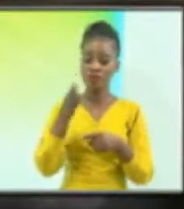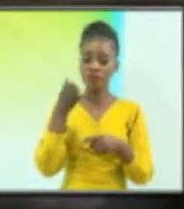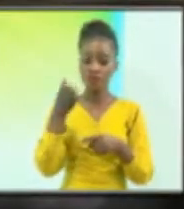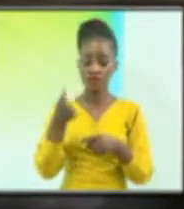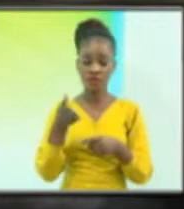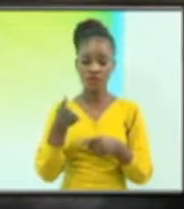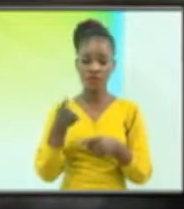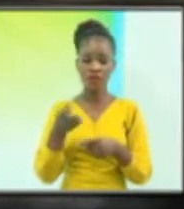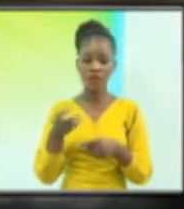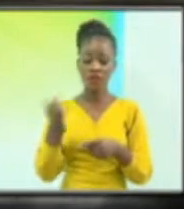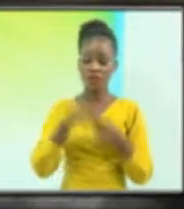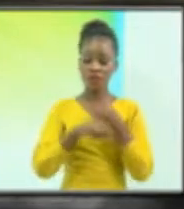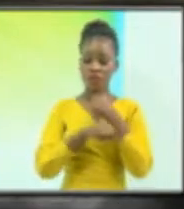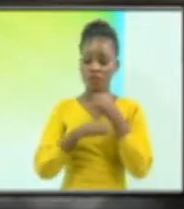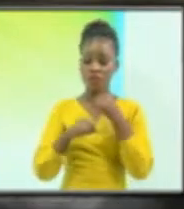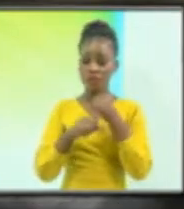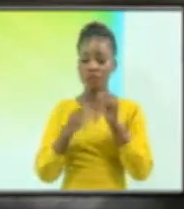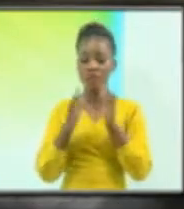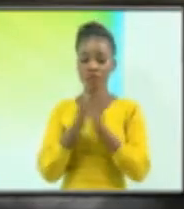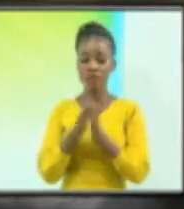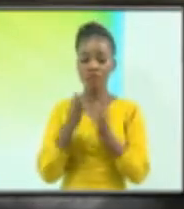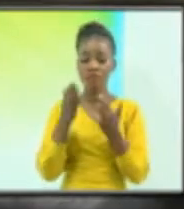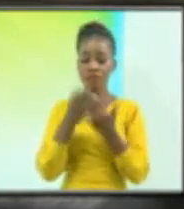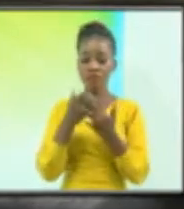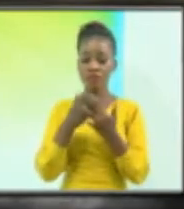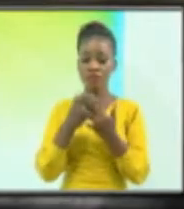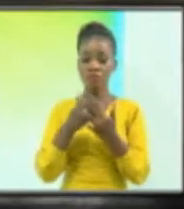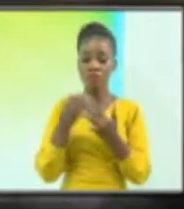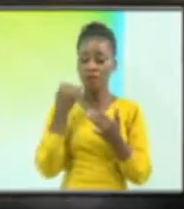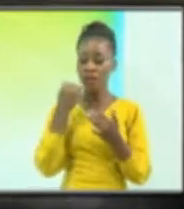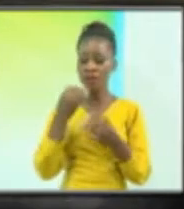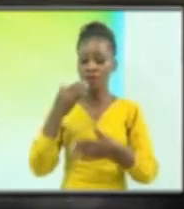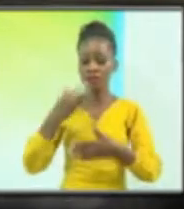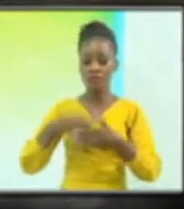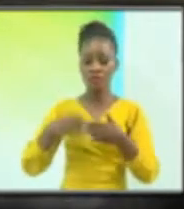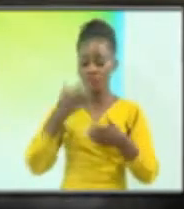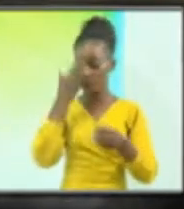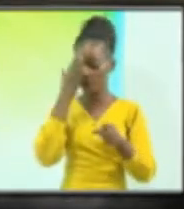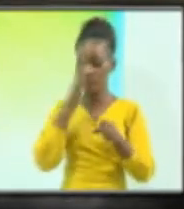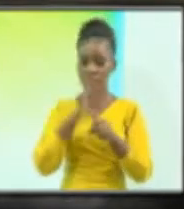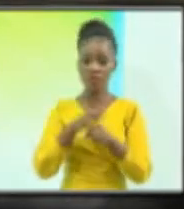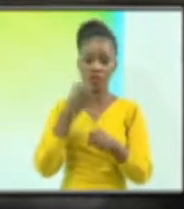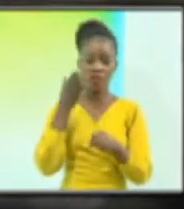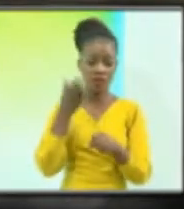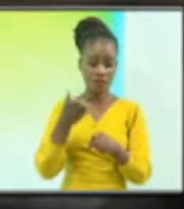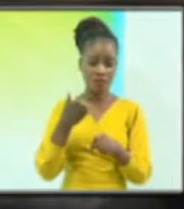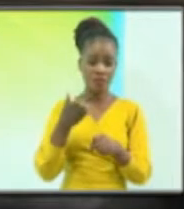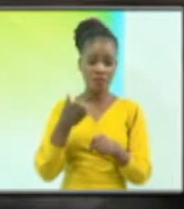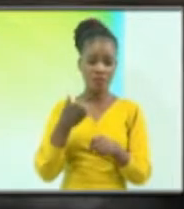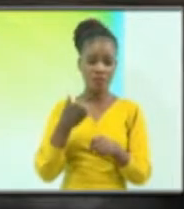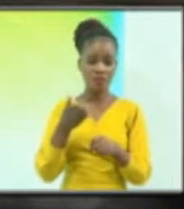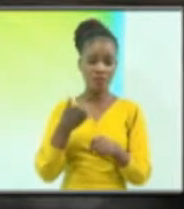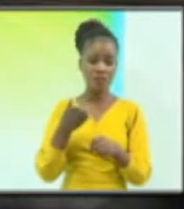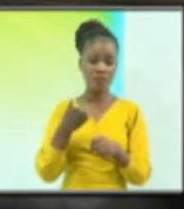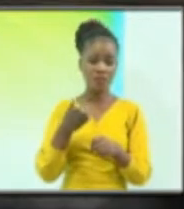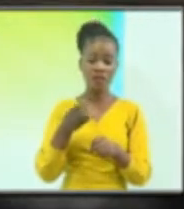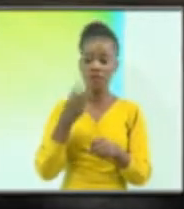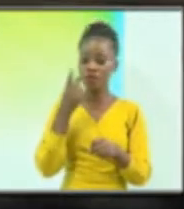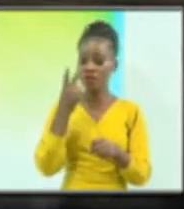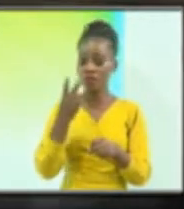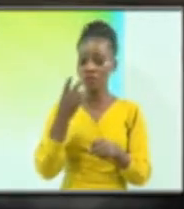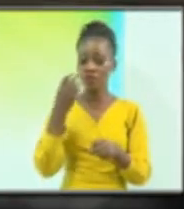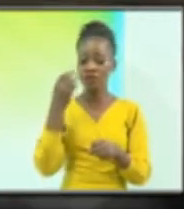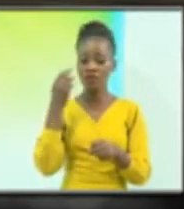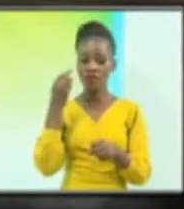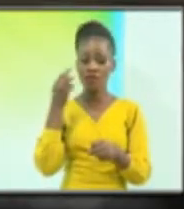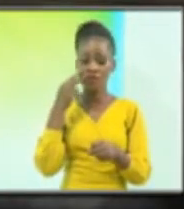cases of corruption are between the parties that agree. Somebody is having 2 million, is looking